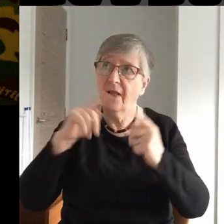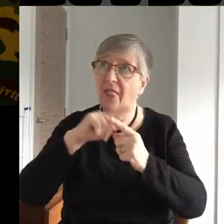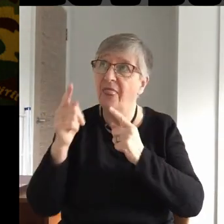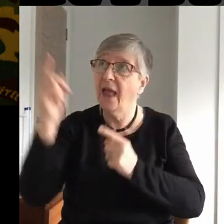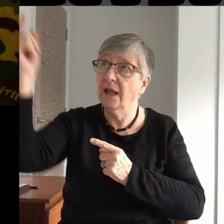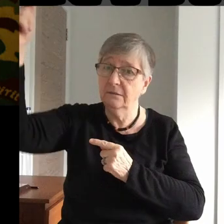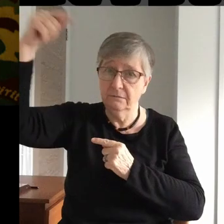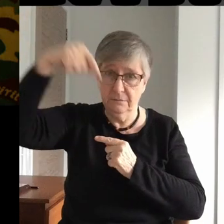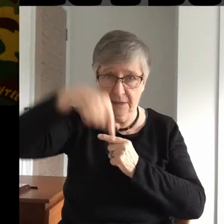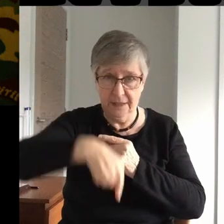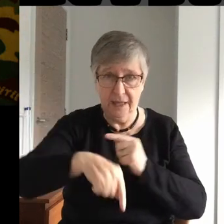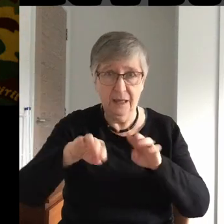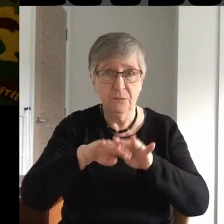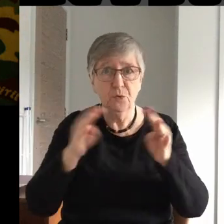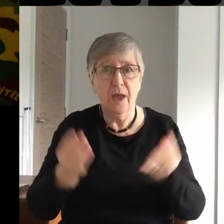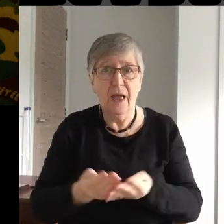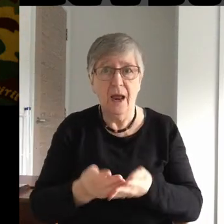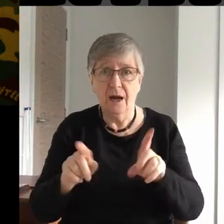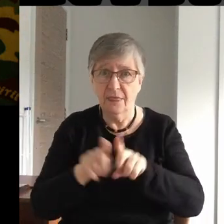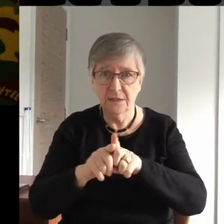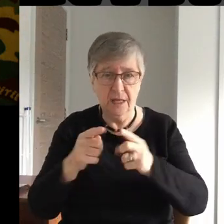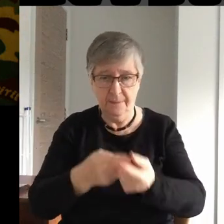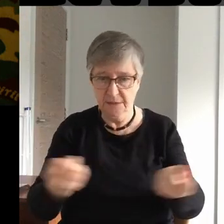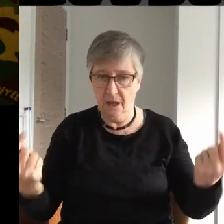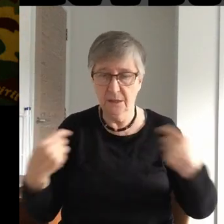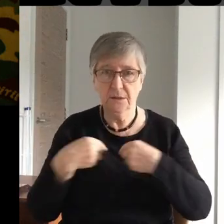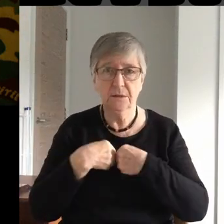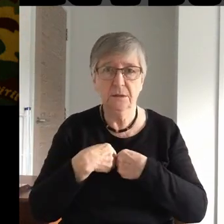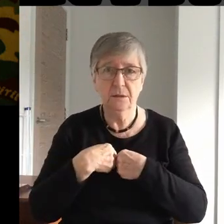us as one of us,